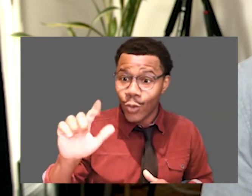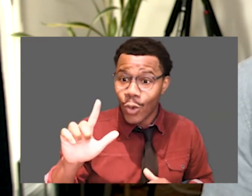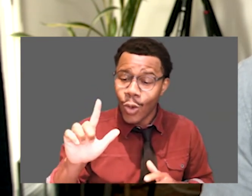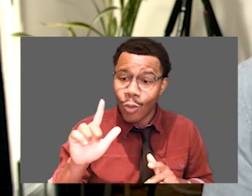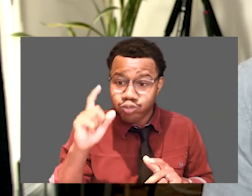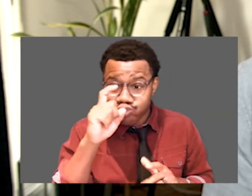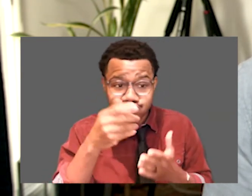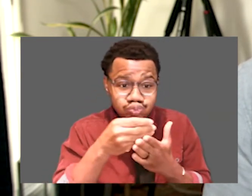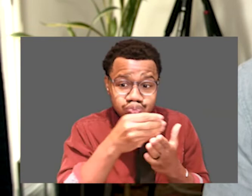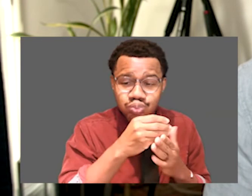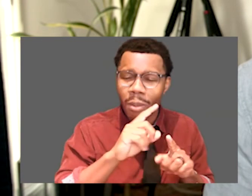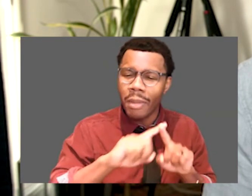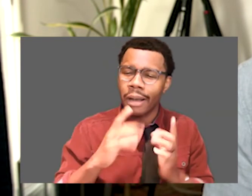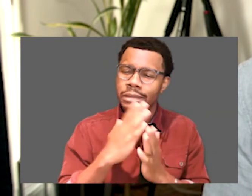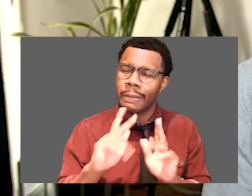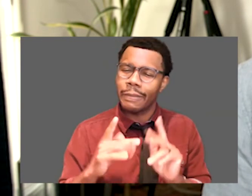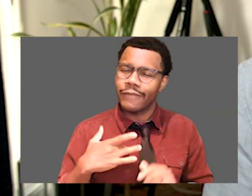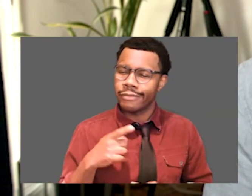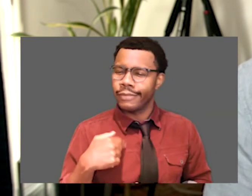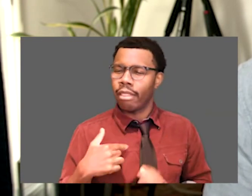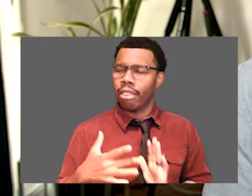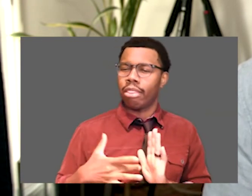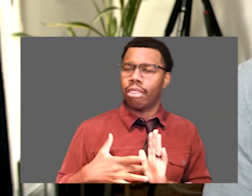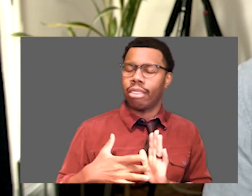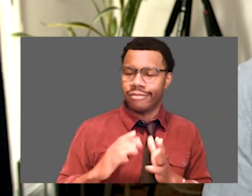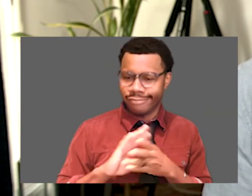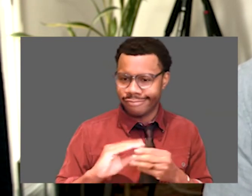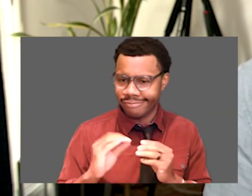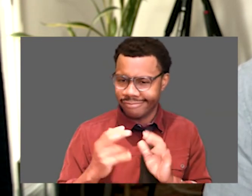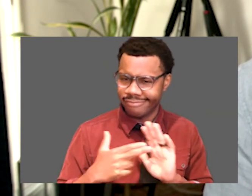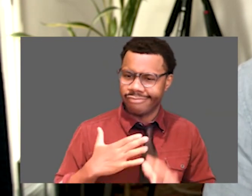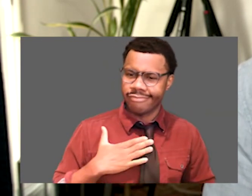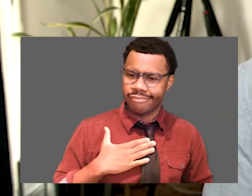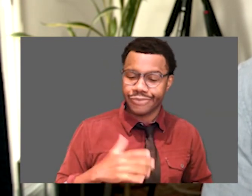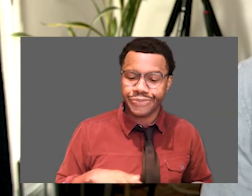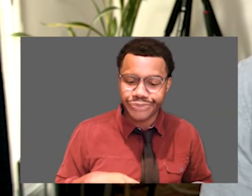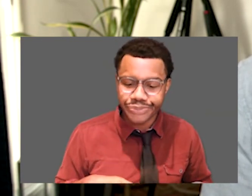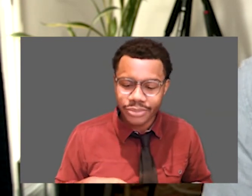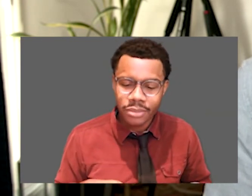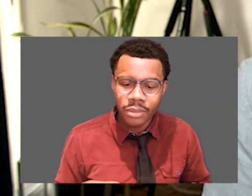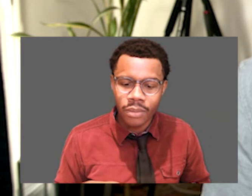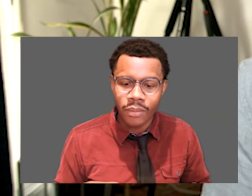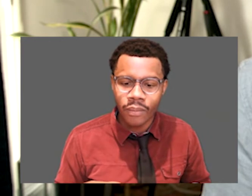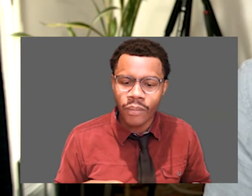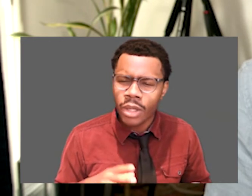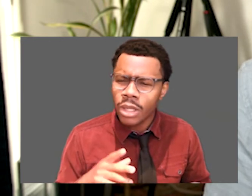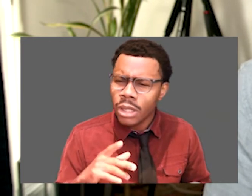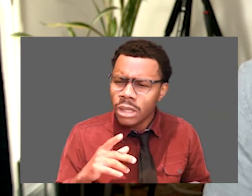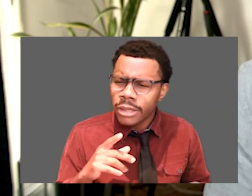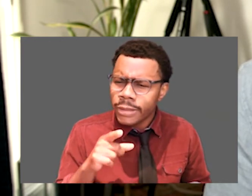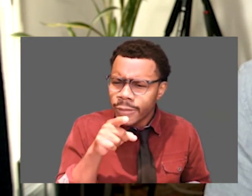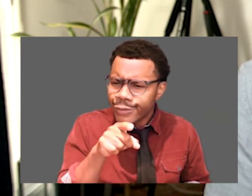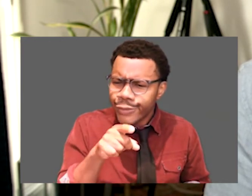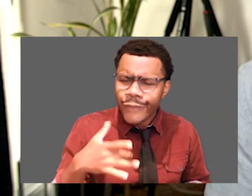Despite taking Valium this morning and watching Fox and Friends to divert your worries of the day, you feel tension in your